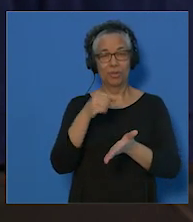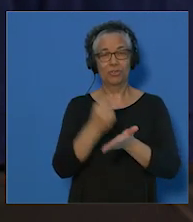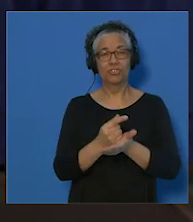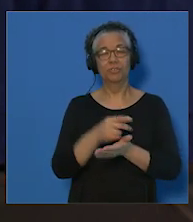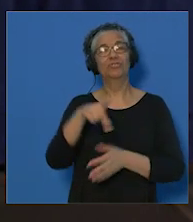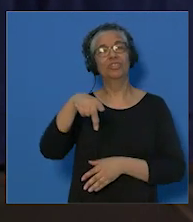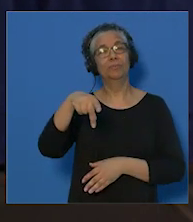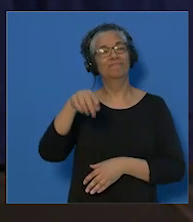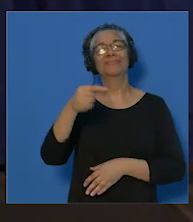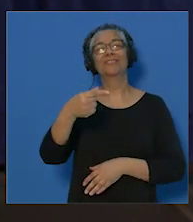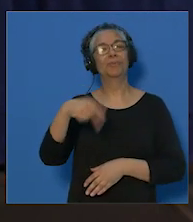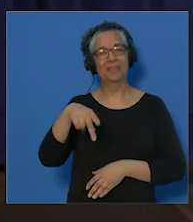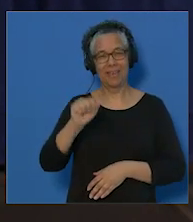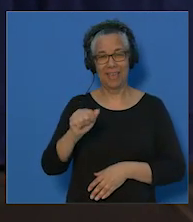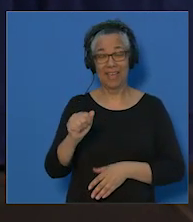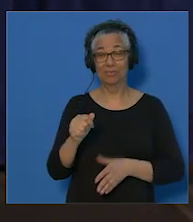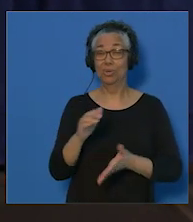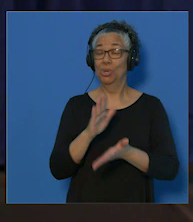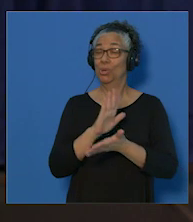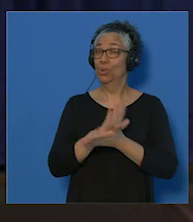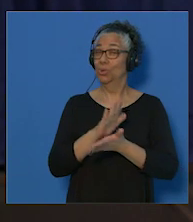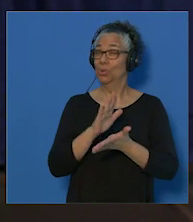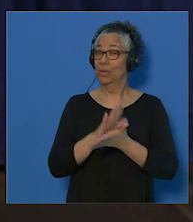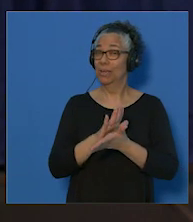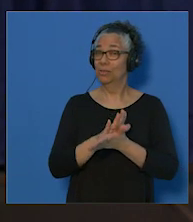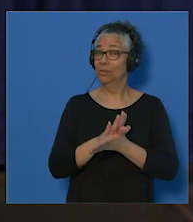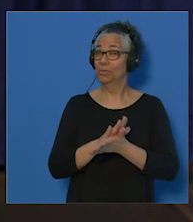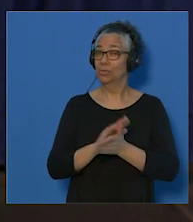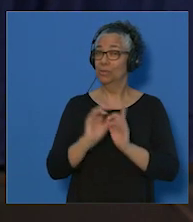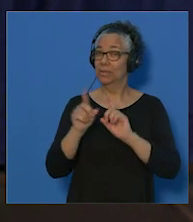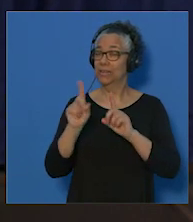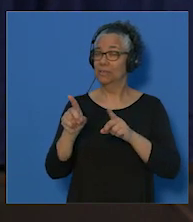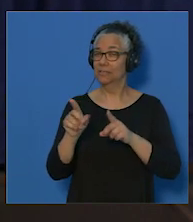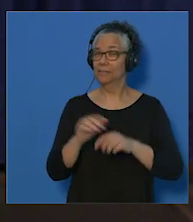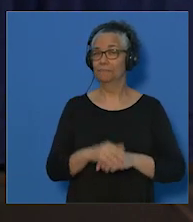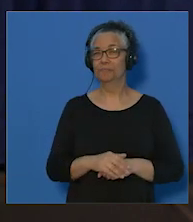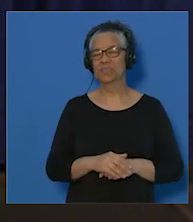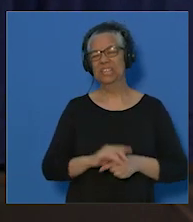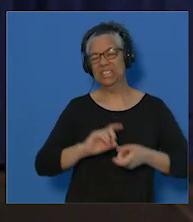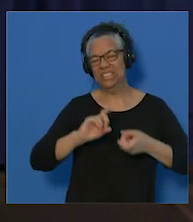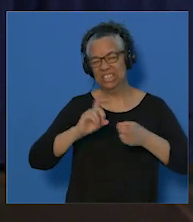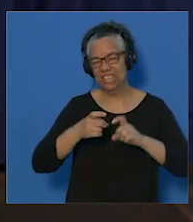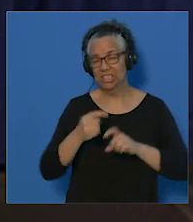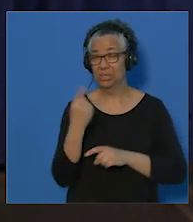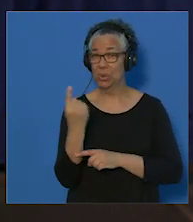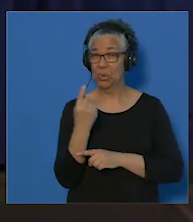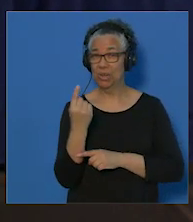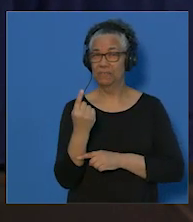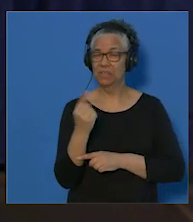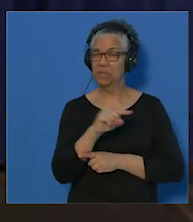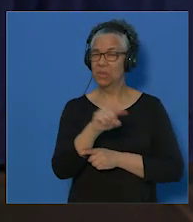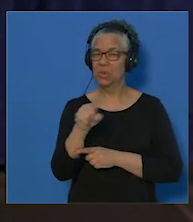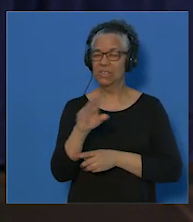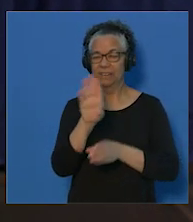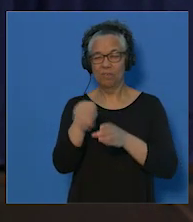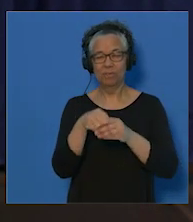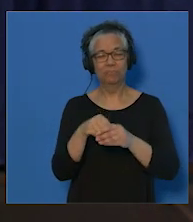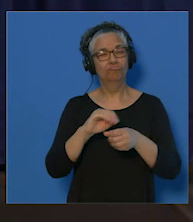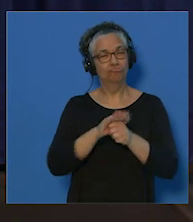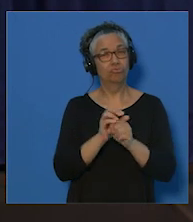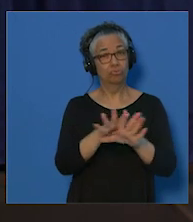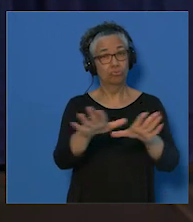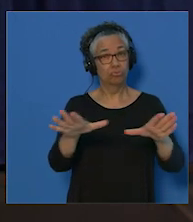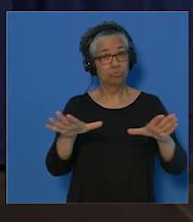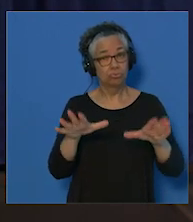attendance. The revision to the diploma requirements apply only to those criteria impacted by COVID-19. I